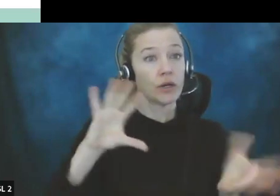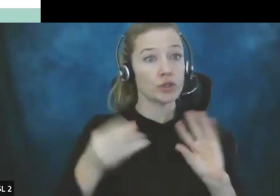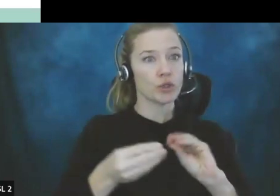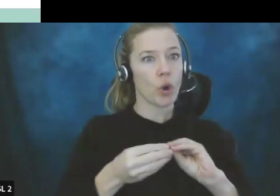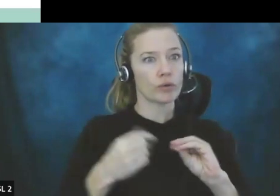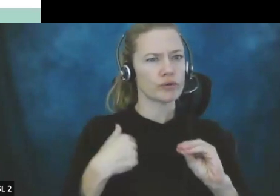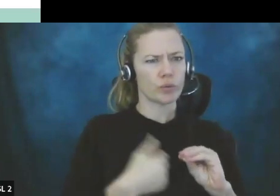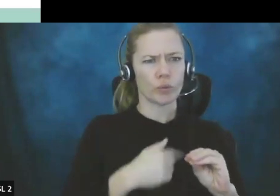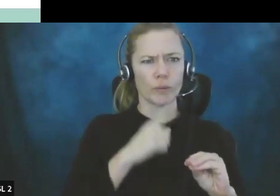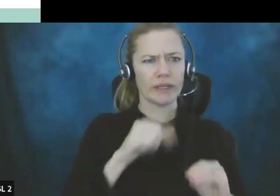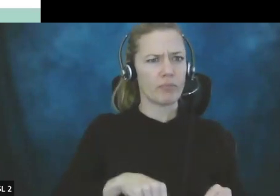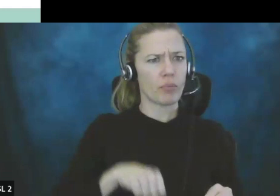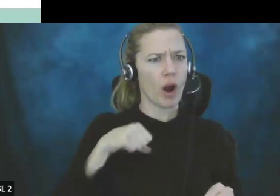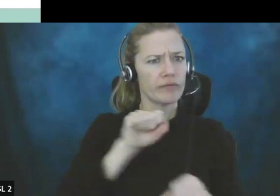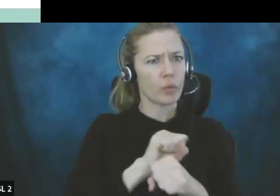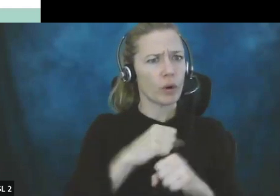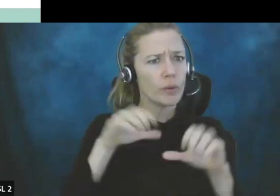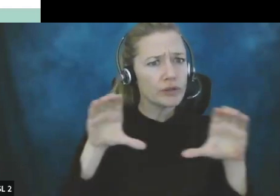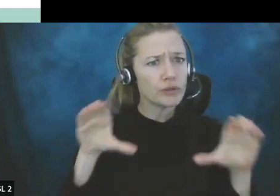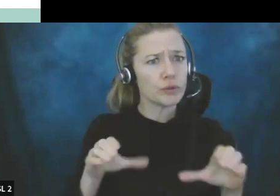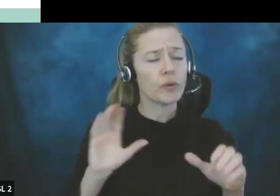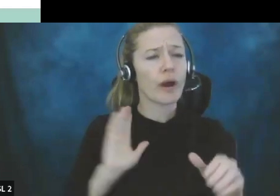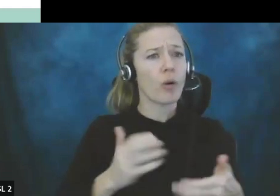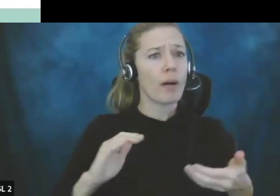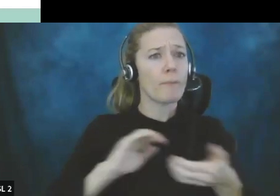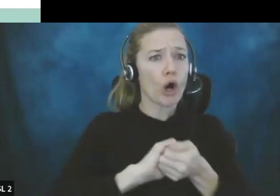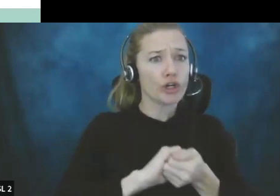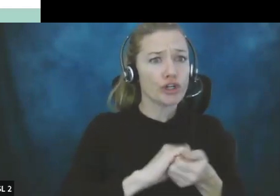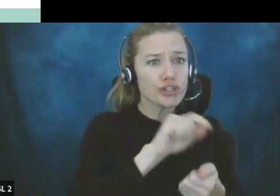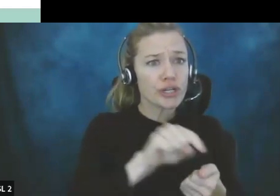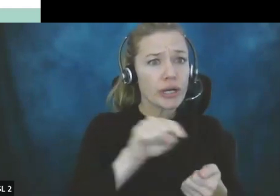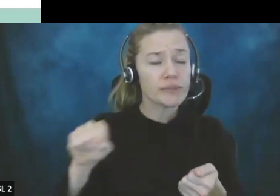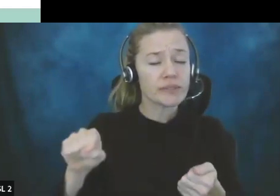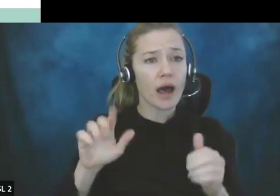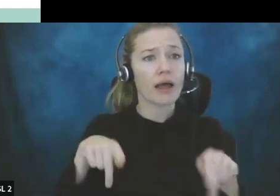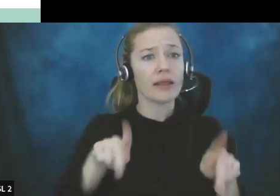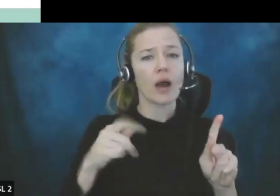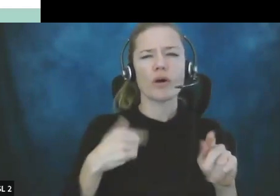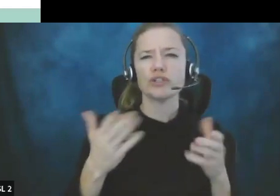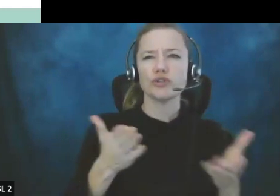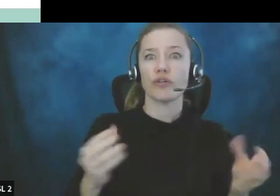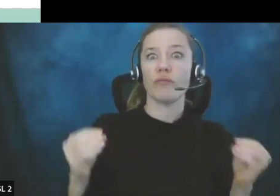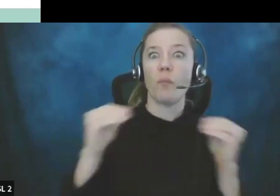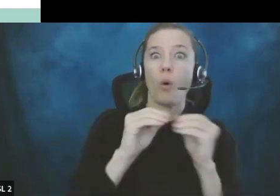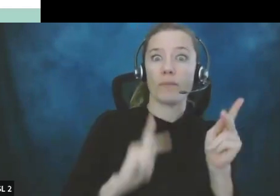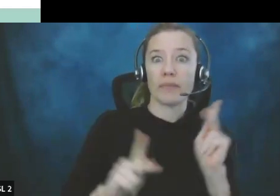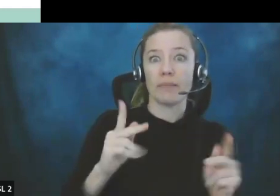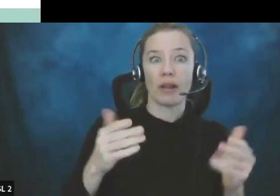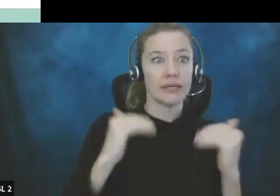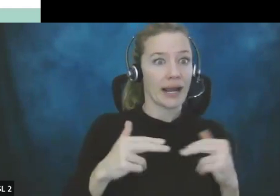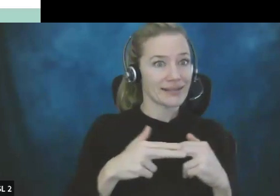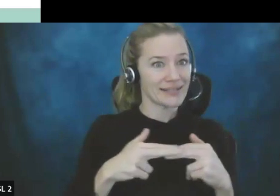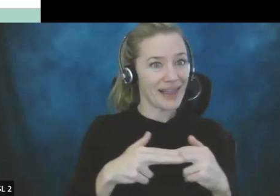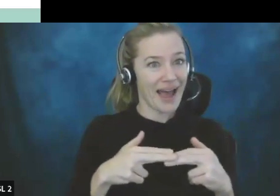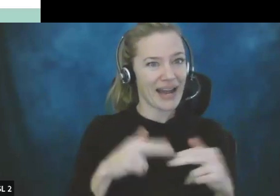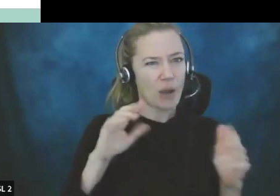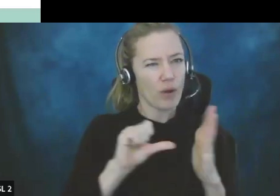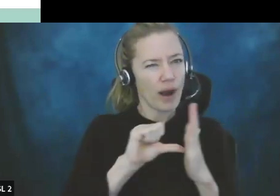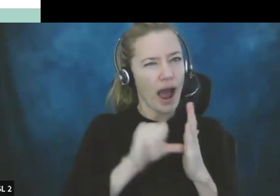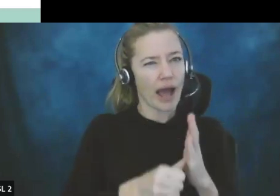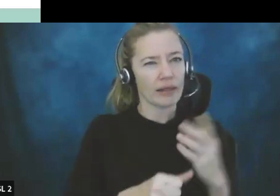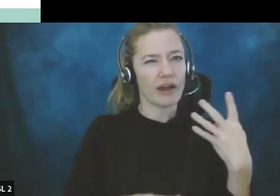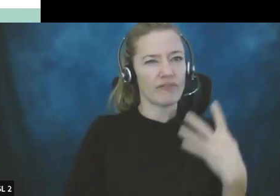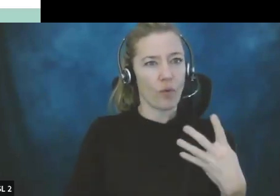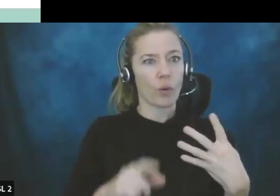of we're very proud of the work we do. Our partnerships actually allow us to serve way more people. Next